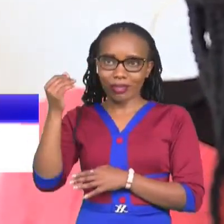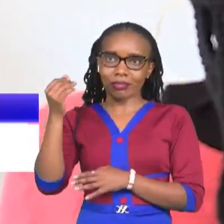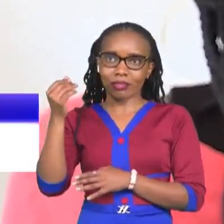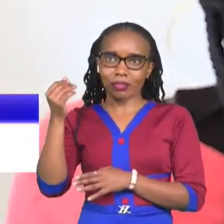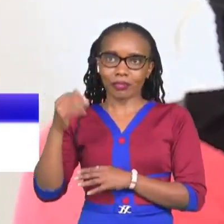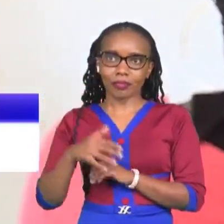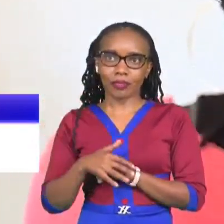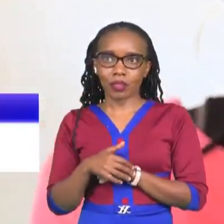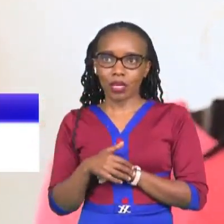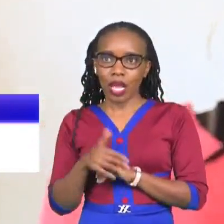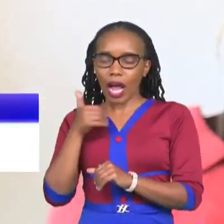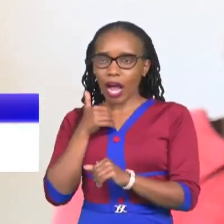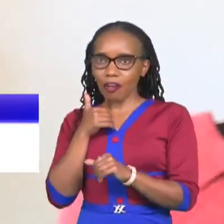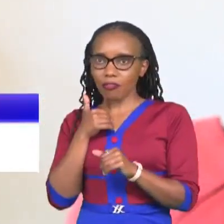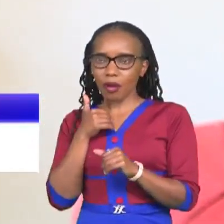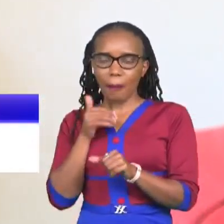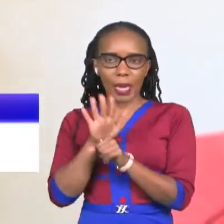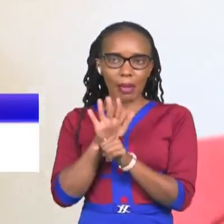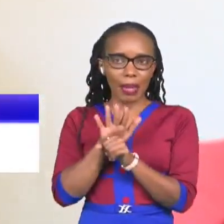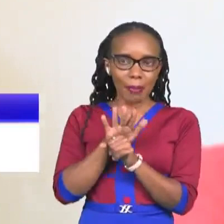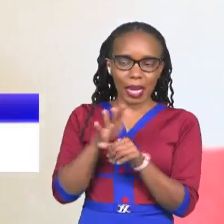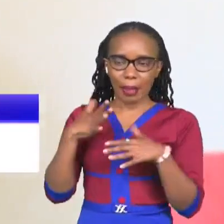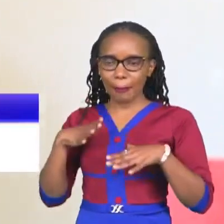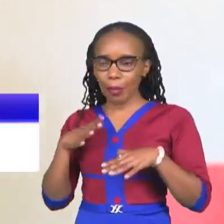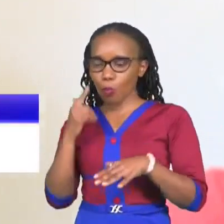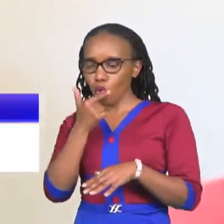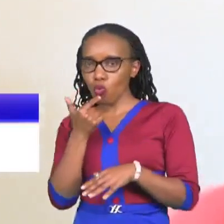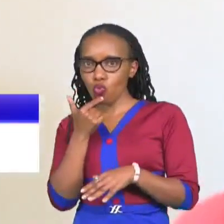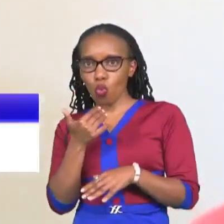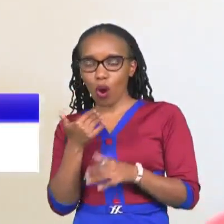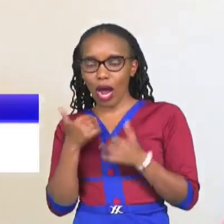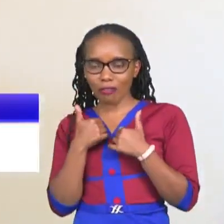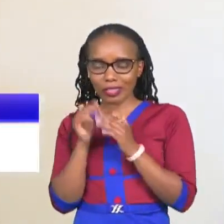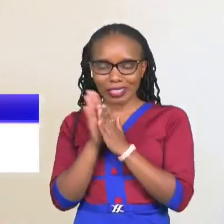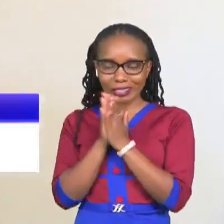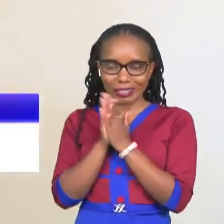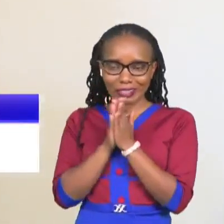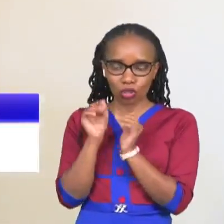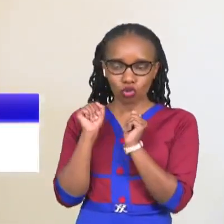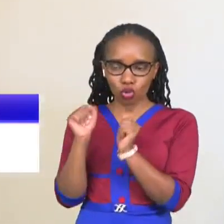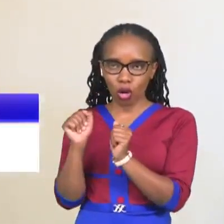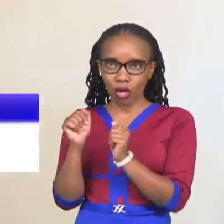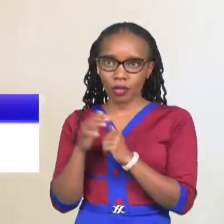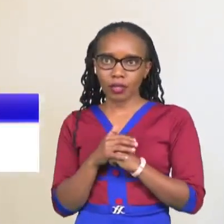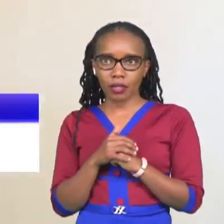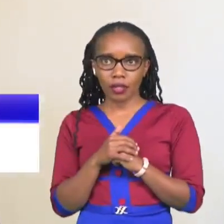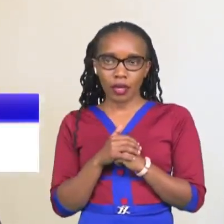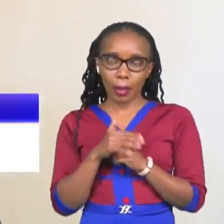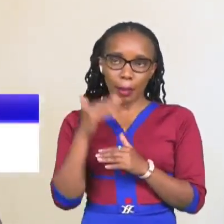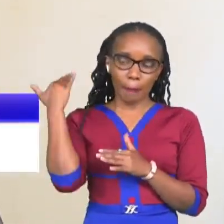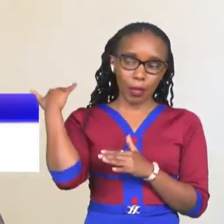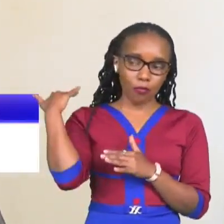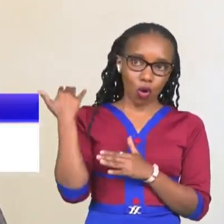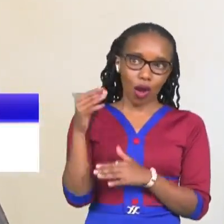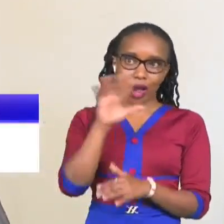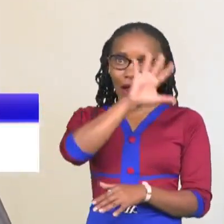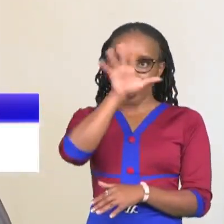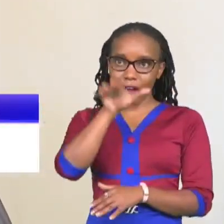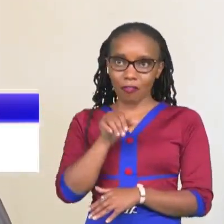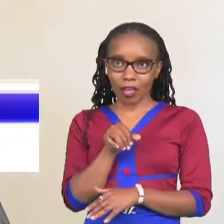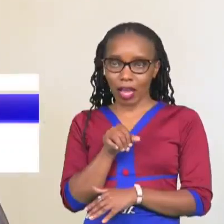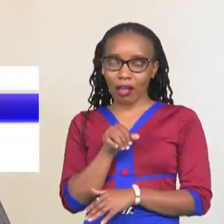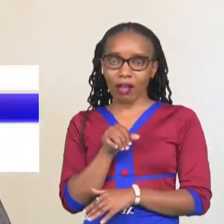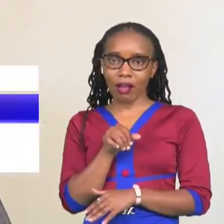So there are a lot of players who have a very strong interest. You know, once upon a time, the Horn of Africa was